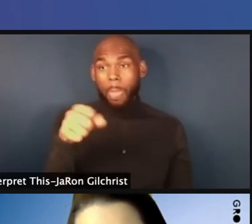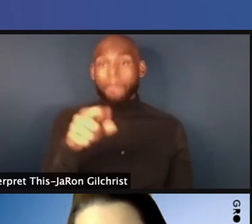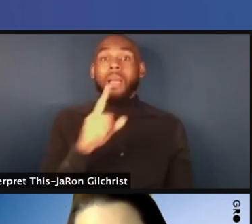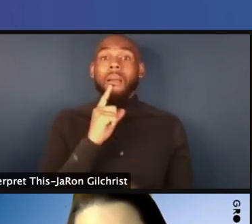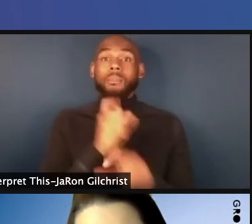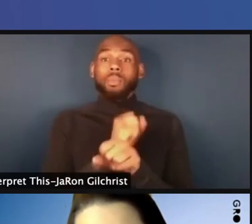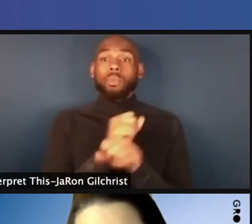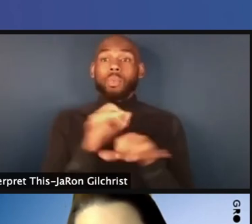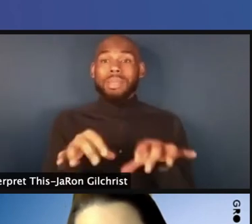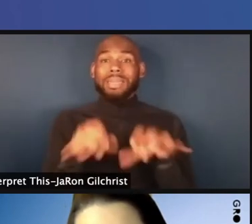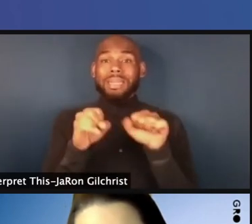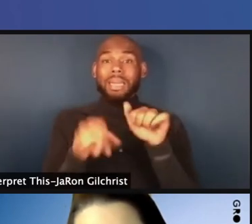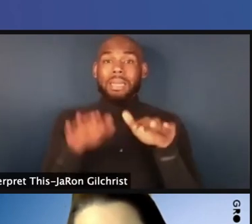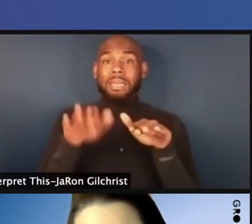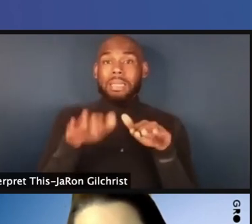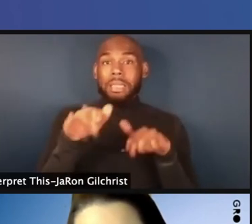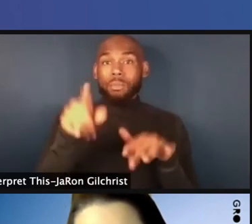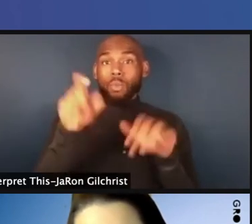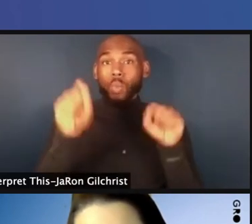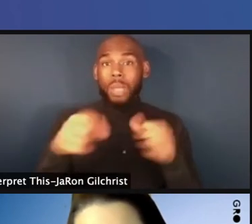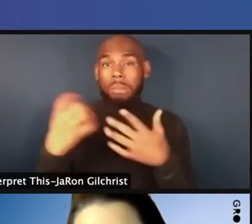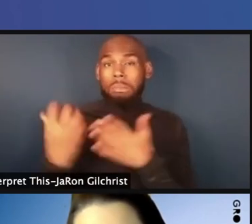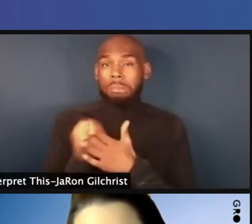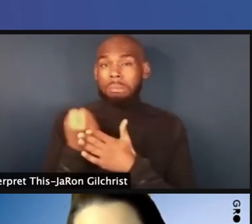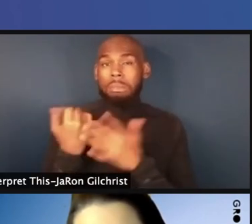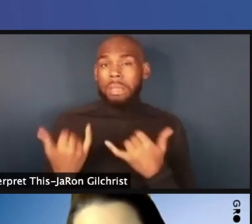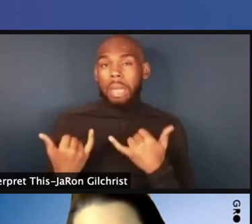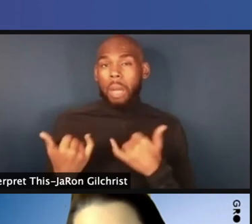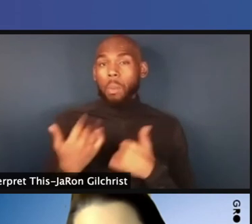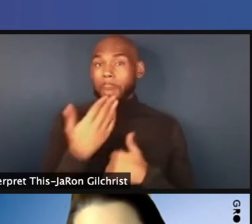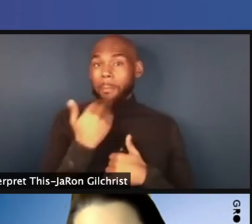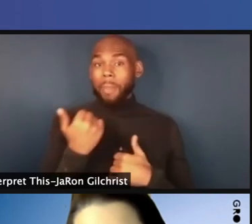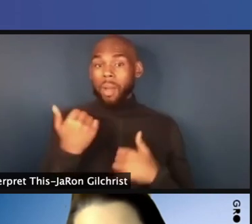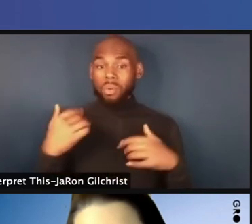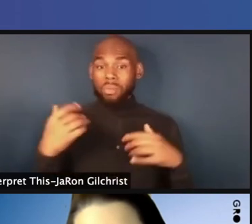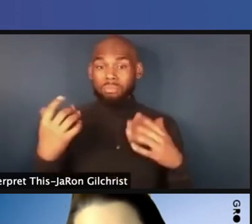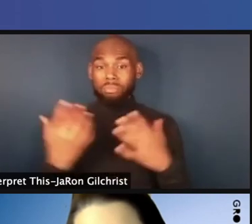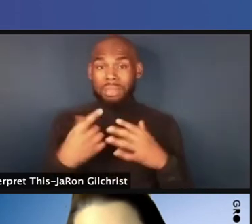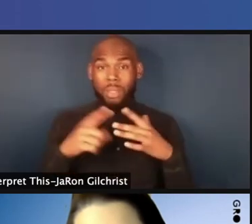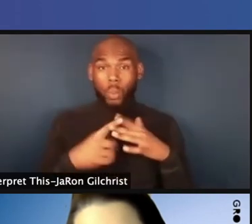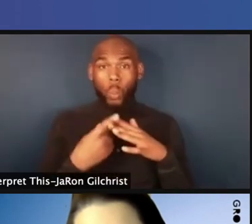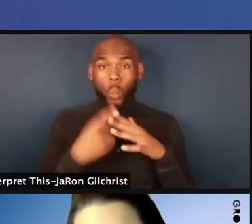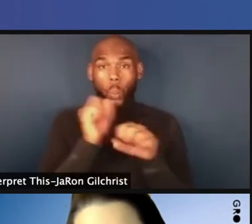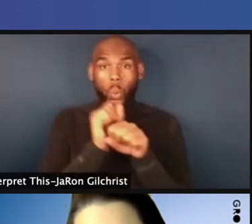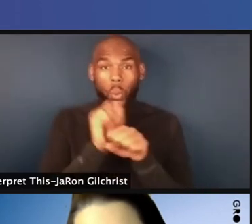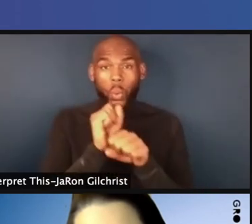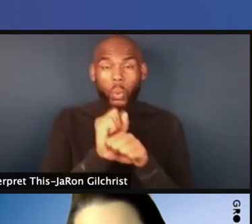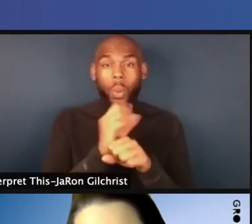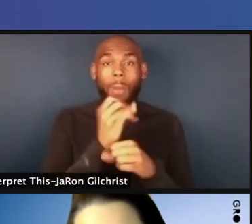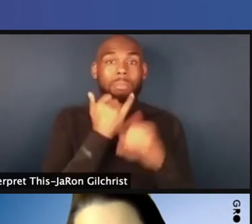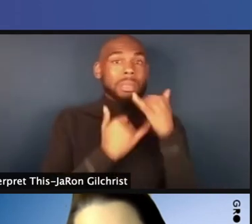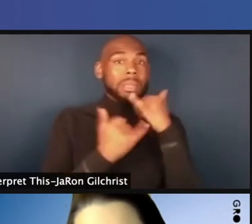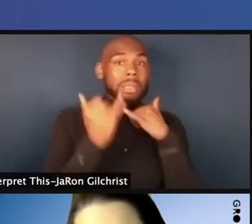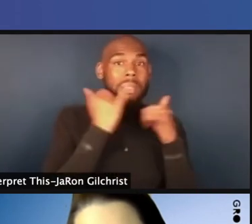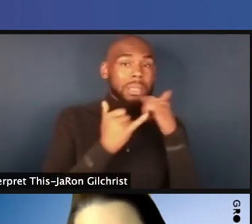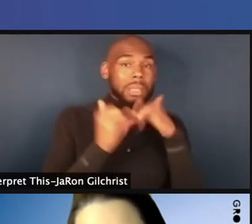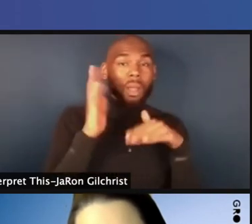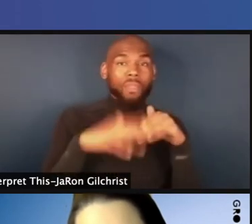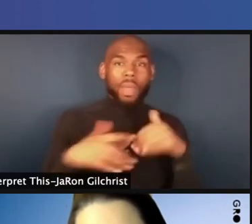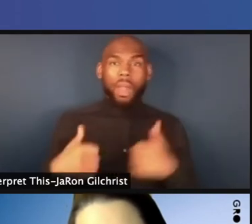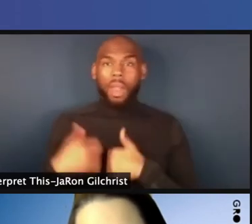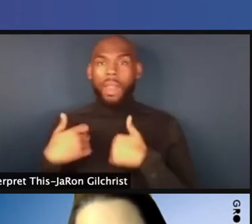steps that you can now. It is much better to get the work started and make mistakes than it is to live in